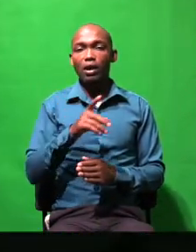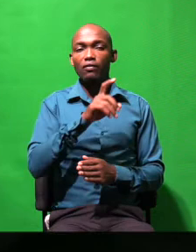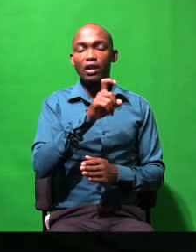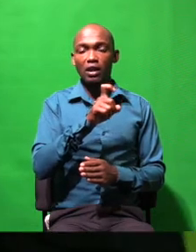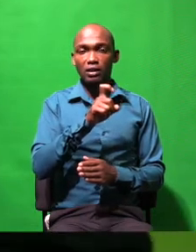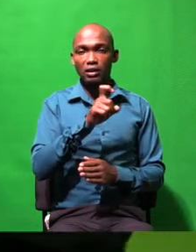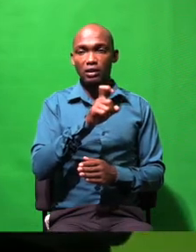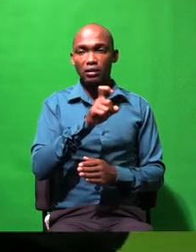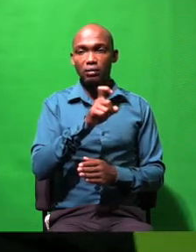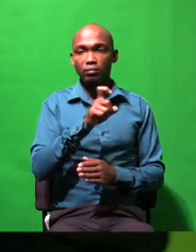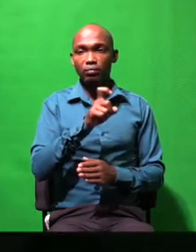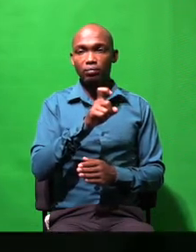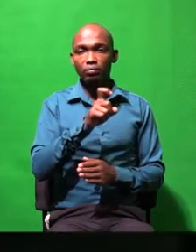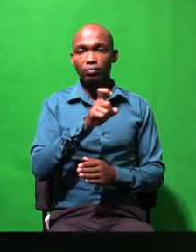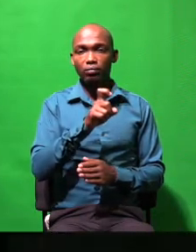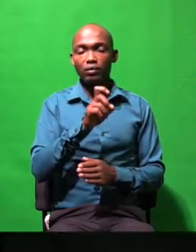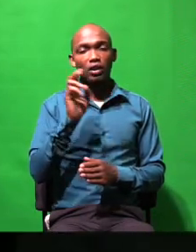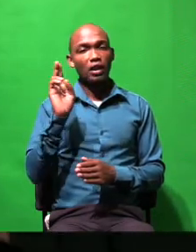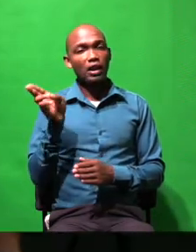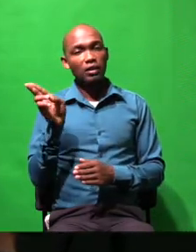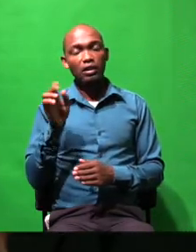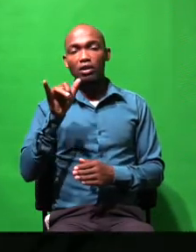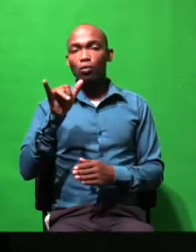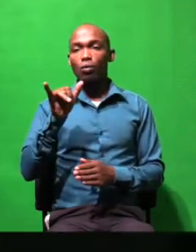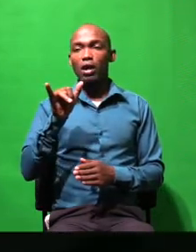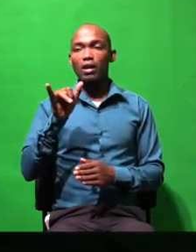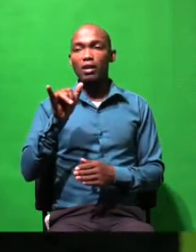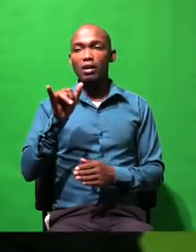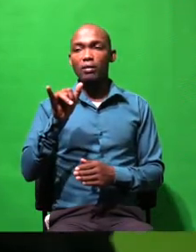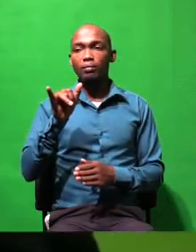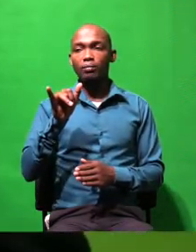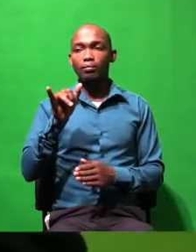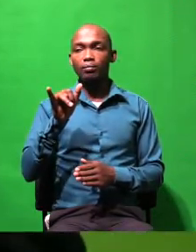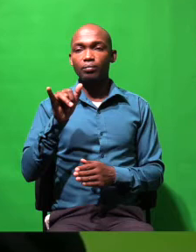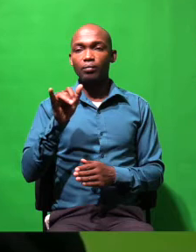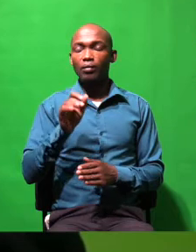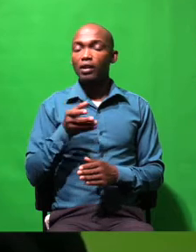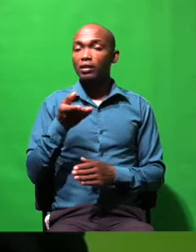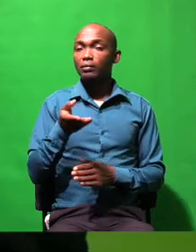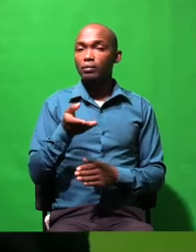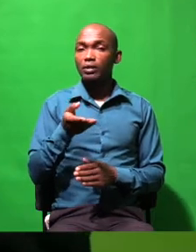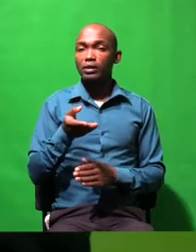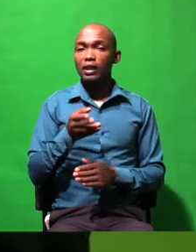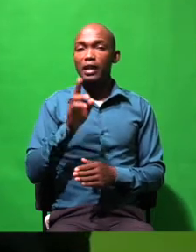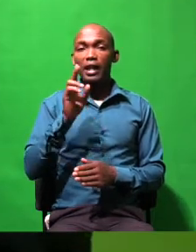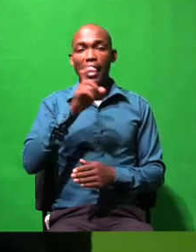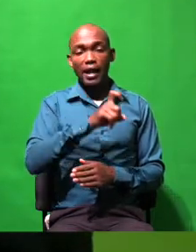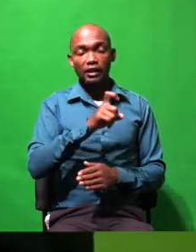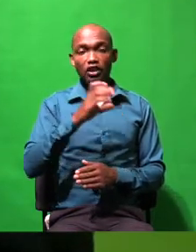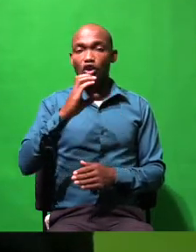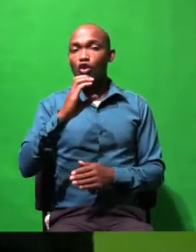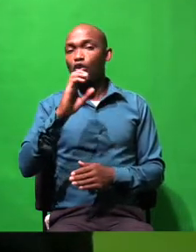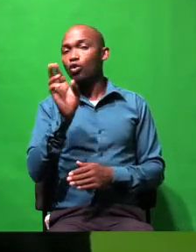of male, X, Y, and the X chromosome carried